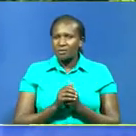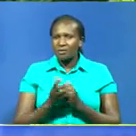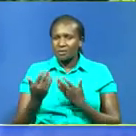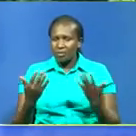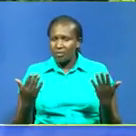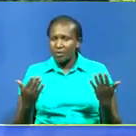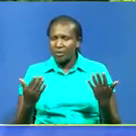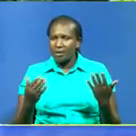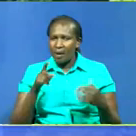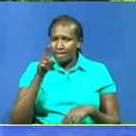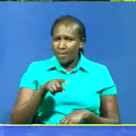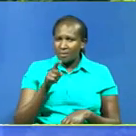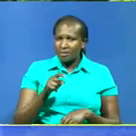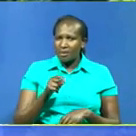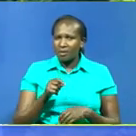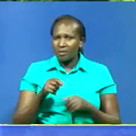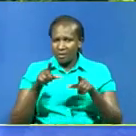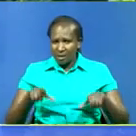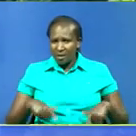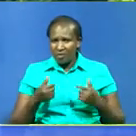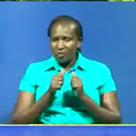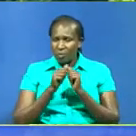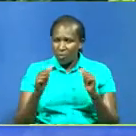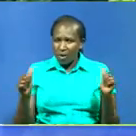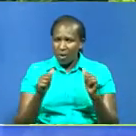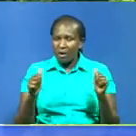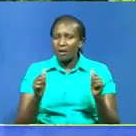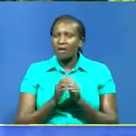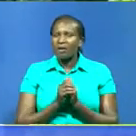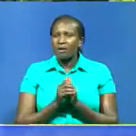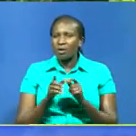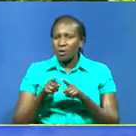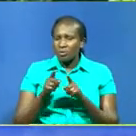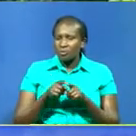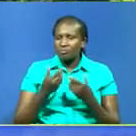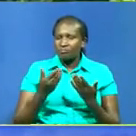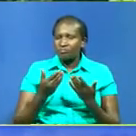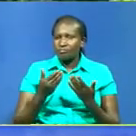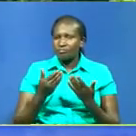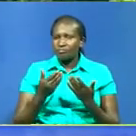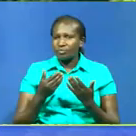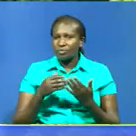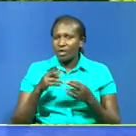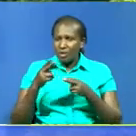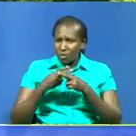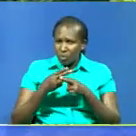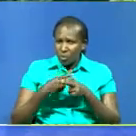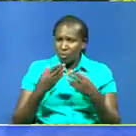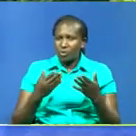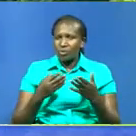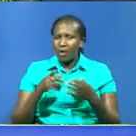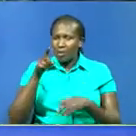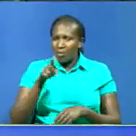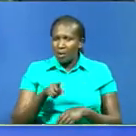eat. Lazima wavae vizuri, wakae vizuri. And even if I'm going to bring somebody sooner to ishi, ni lazima